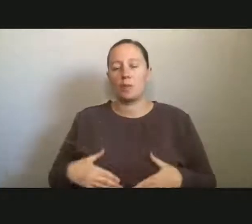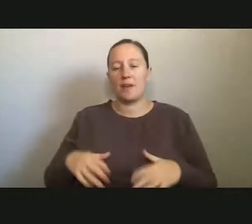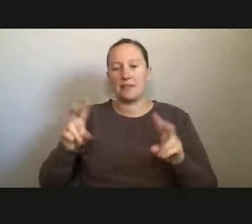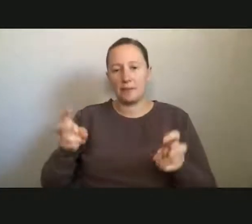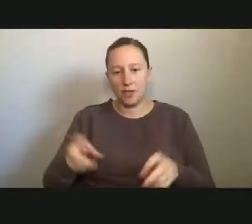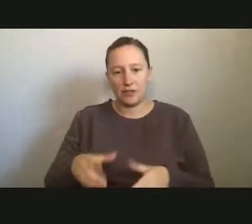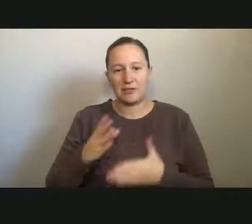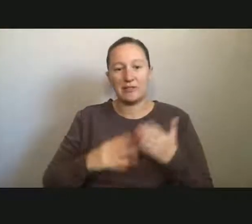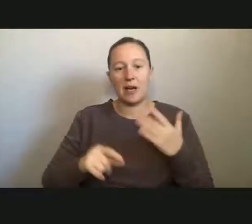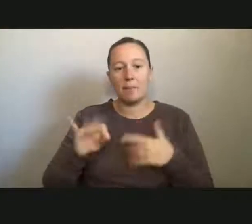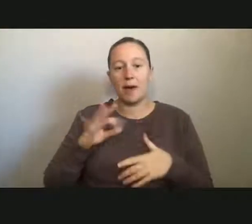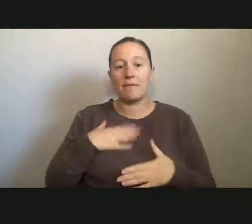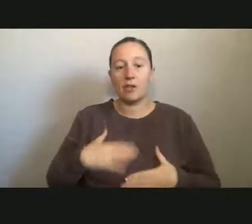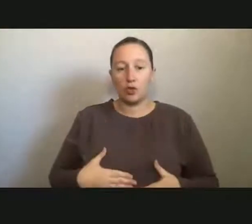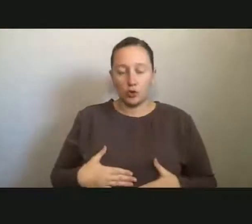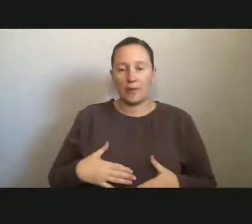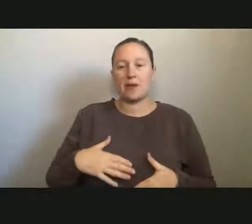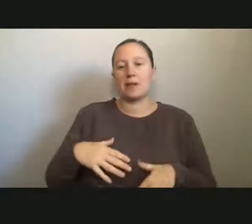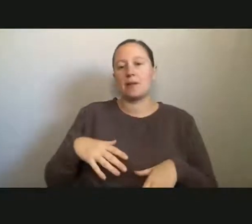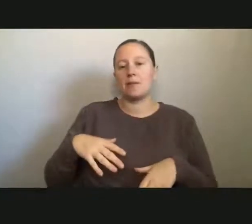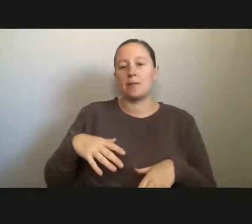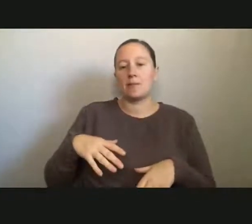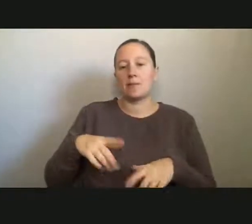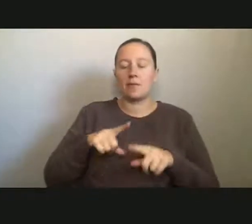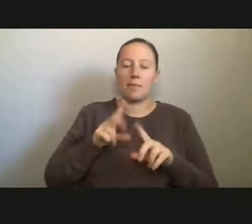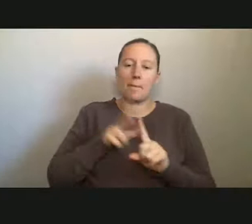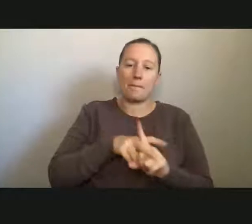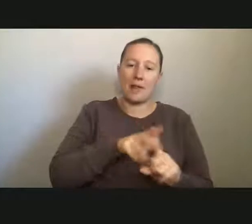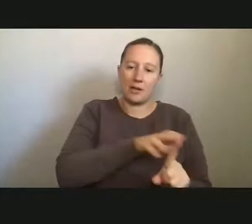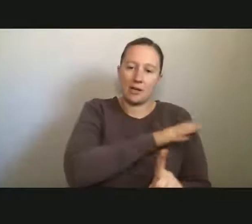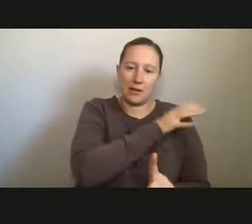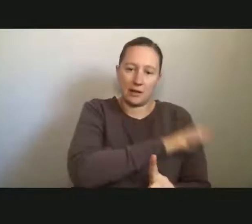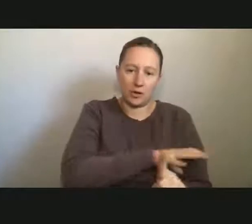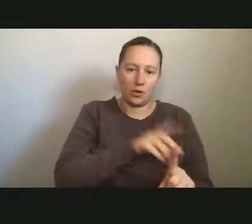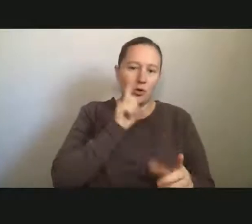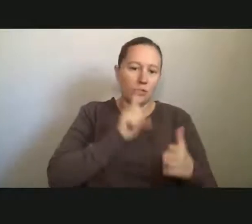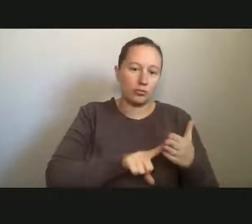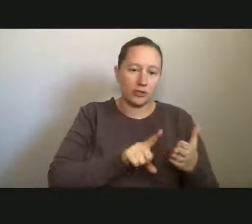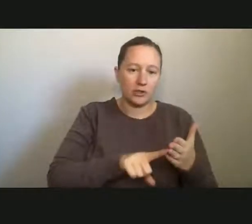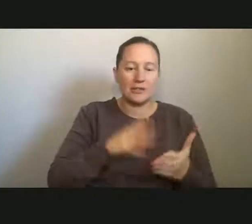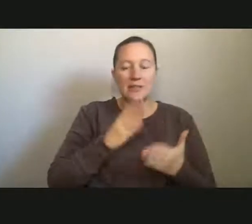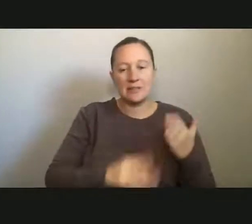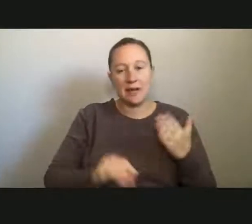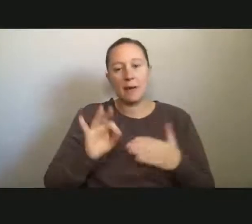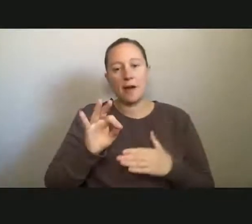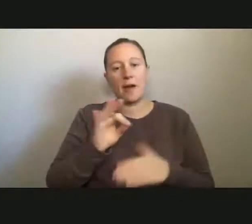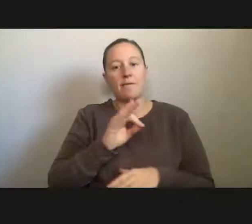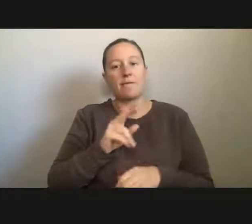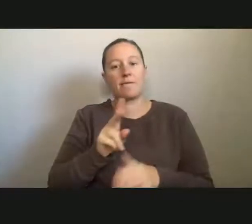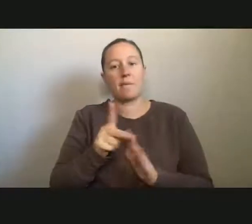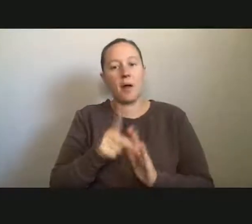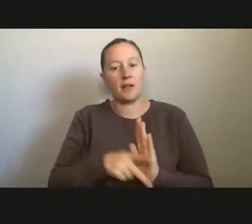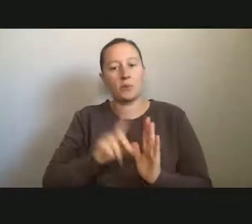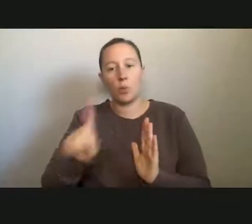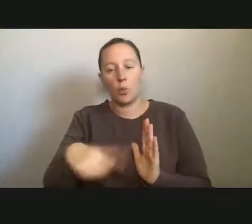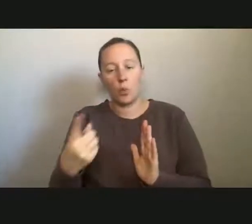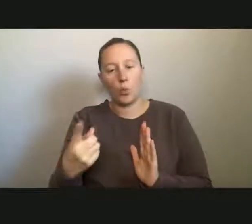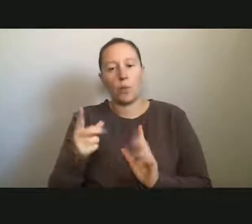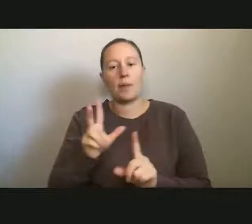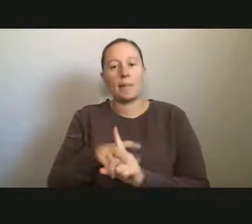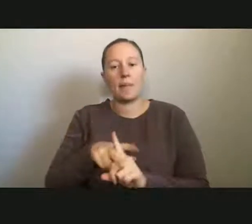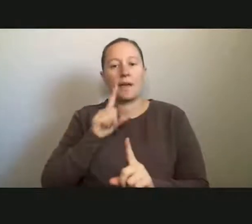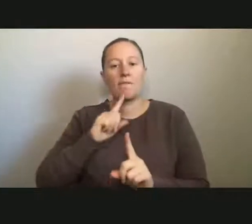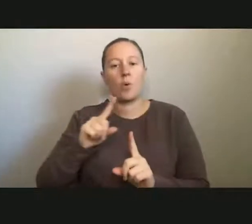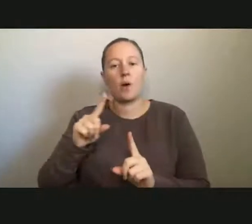that some of the human subject policies apply to clinical research, and some of those human subject policies only apply to clinical